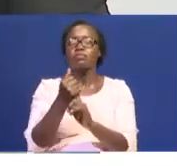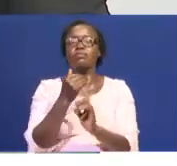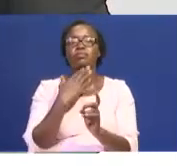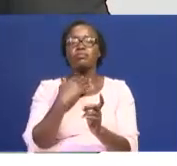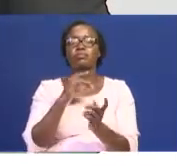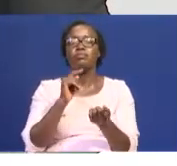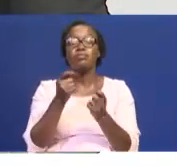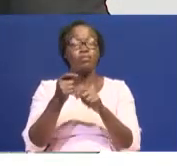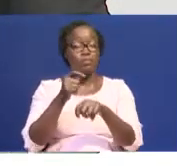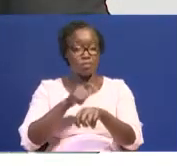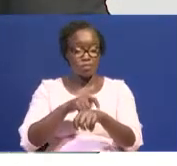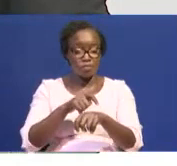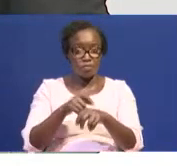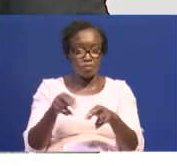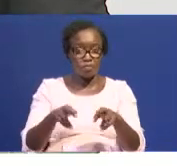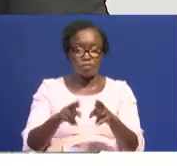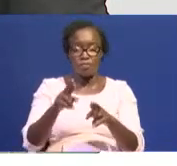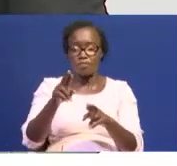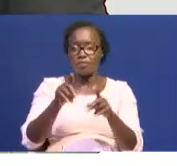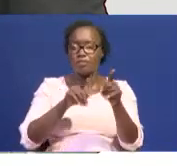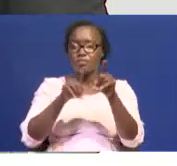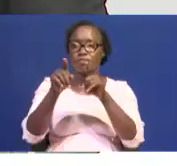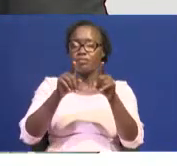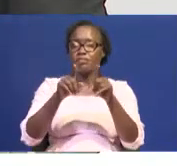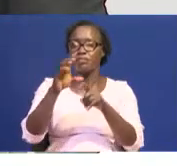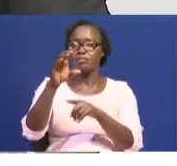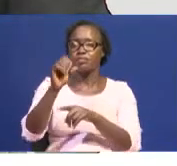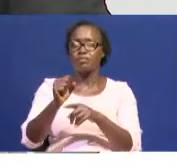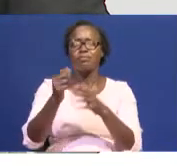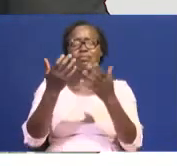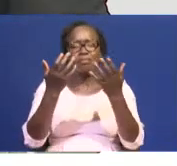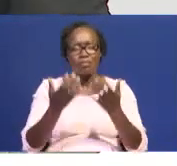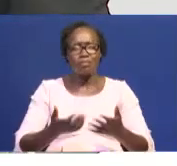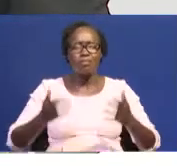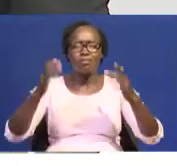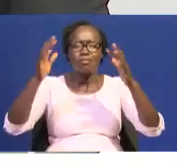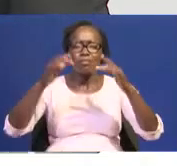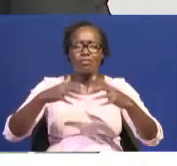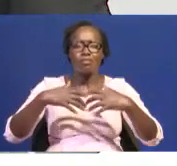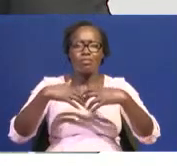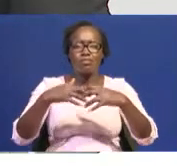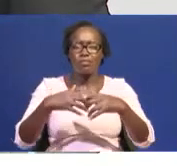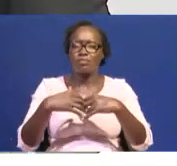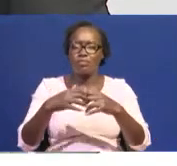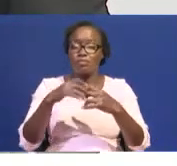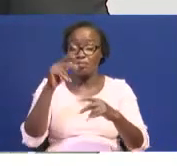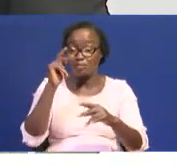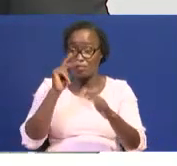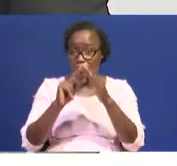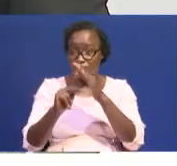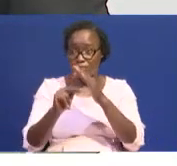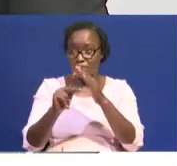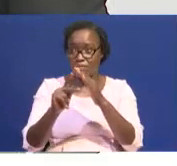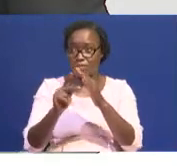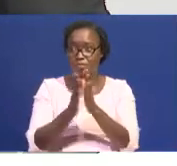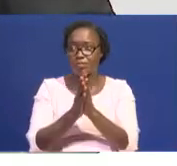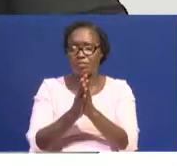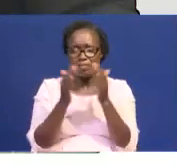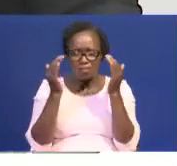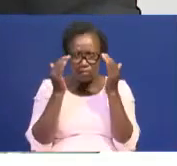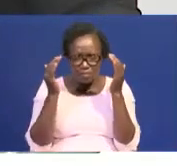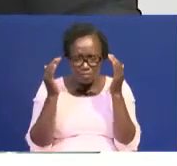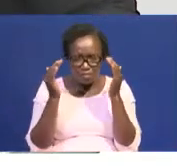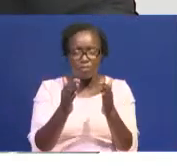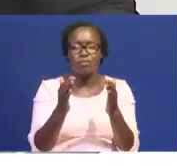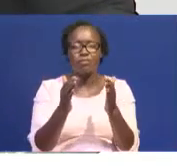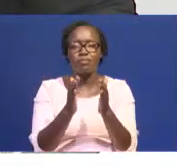Roads and Transport Cabinet Secretary Kipchumba Murkomen says heavy rains have brought the engineering profession into sharp focus,